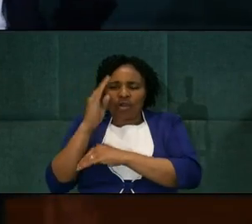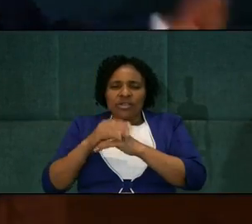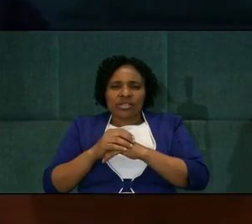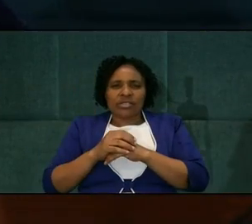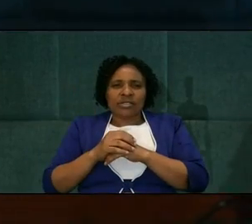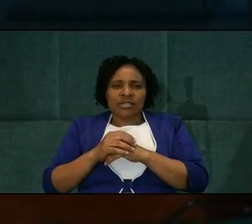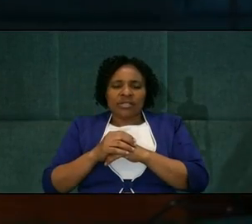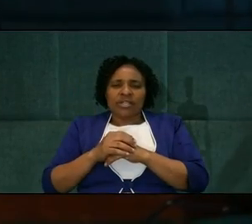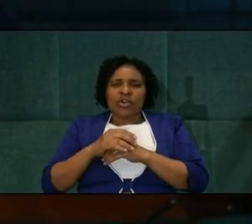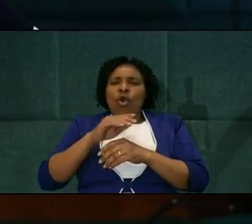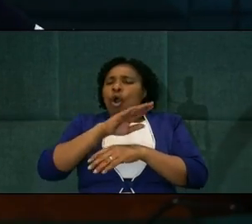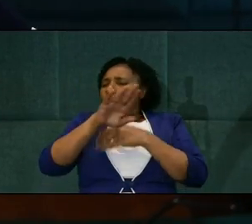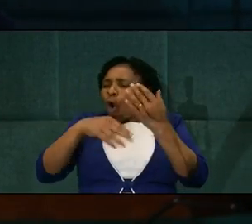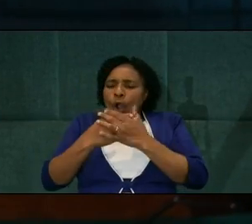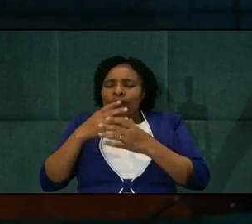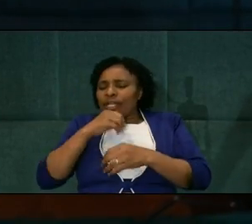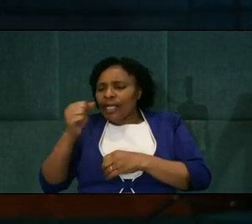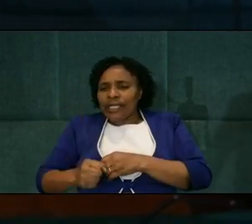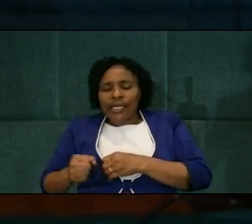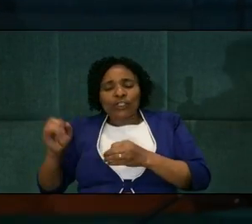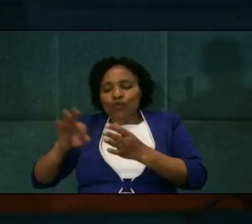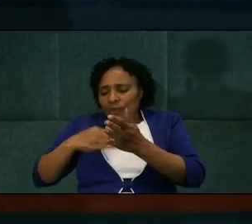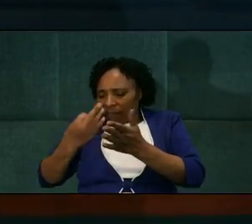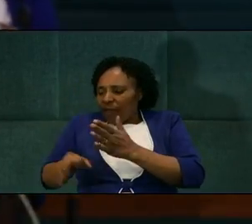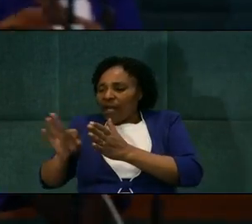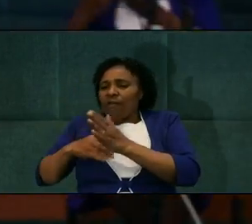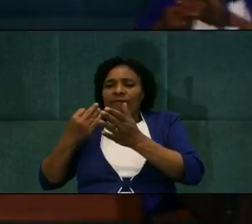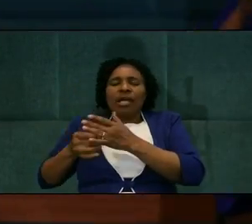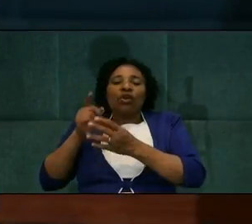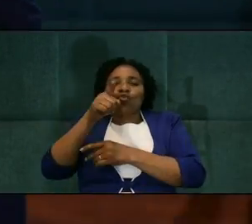will fail you.